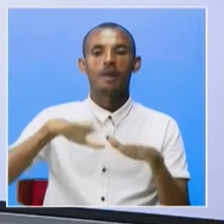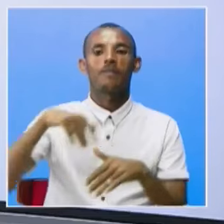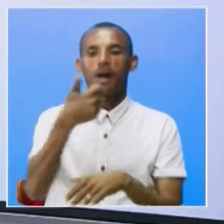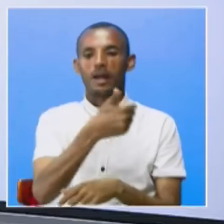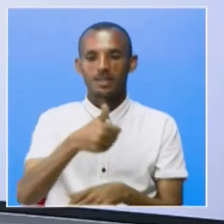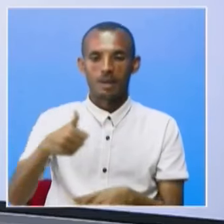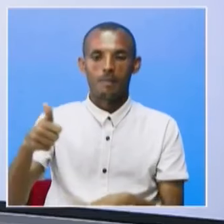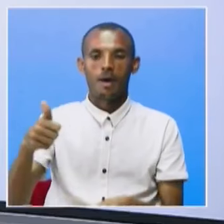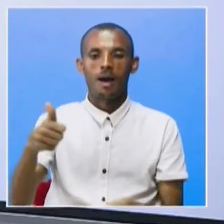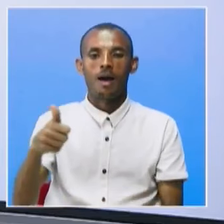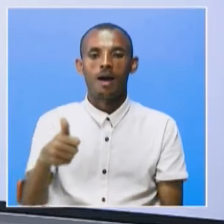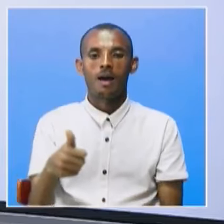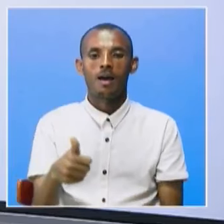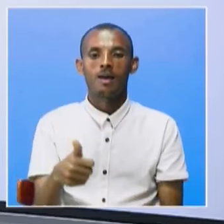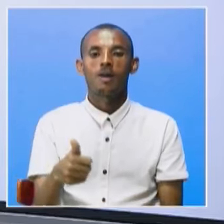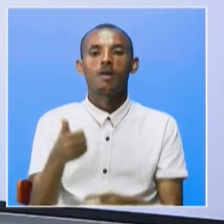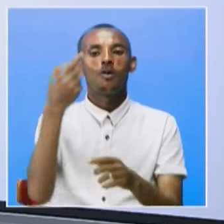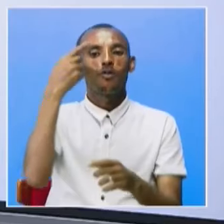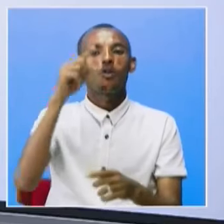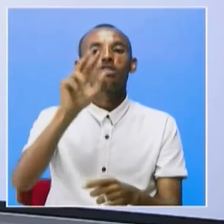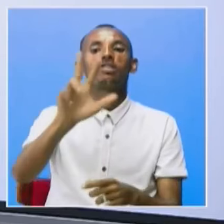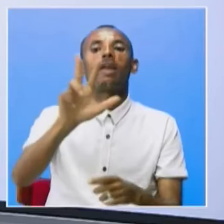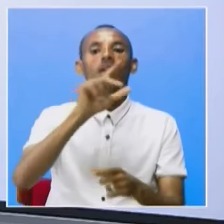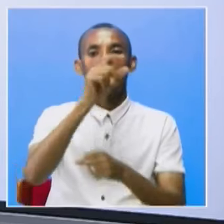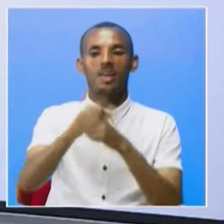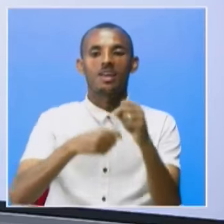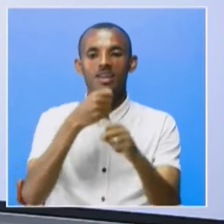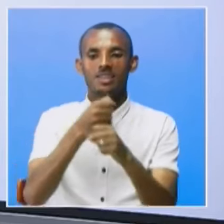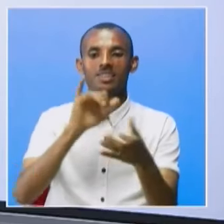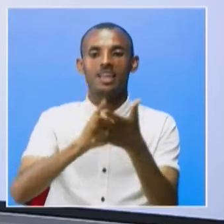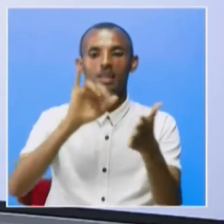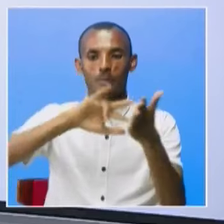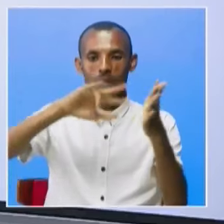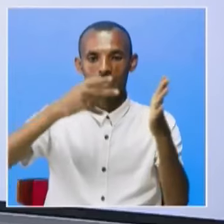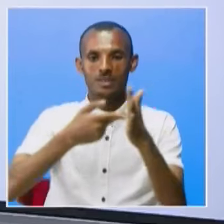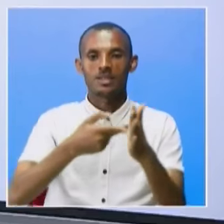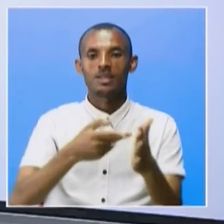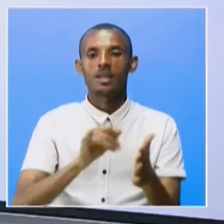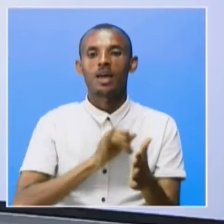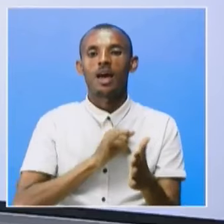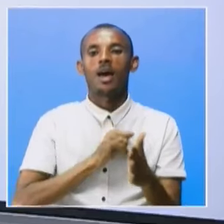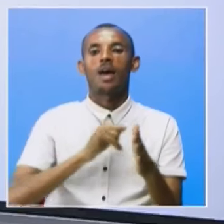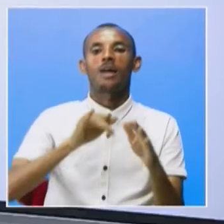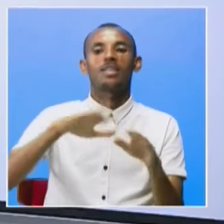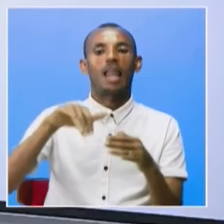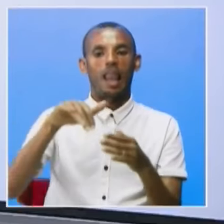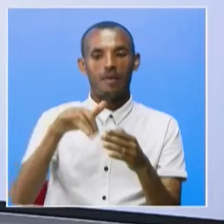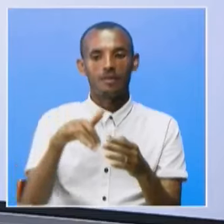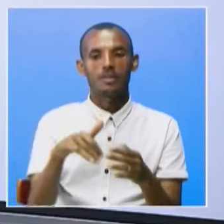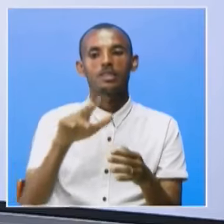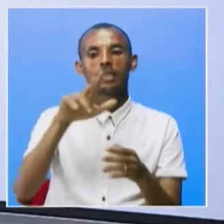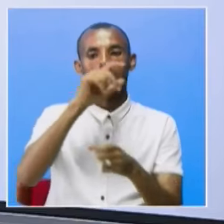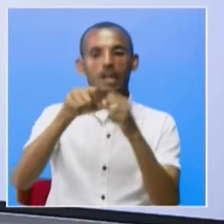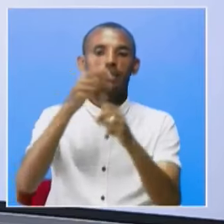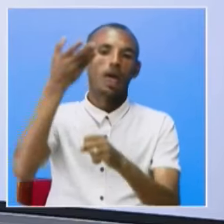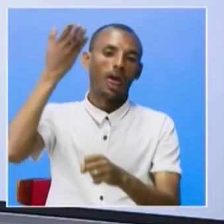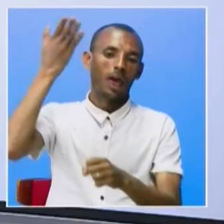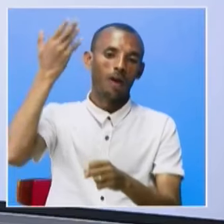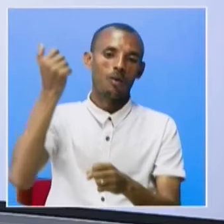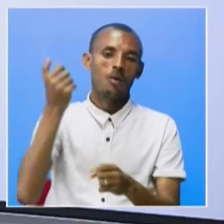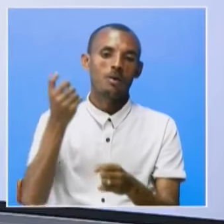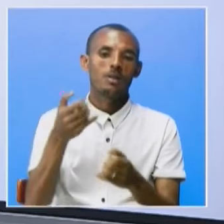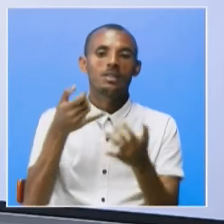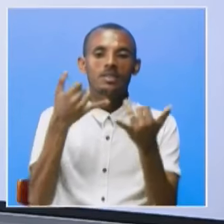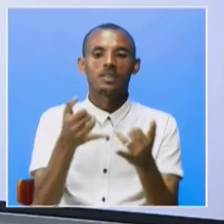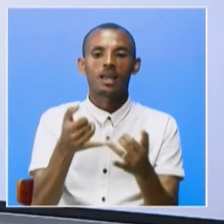Ababa, yeah, for 3 years. That means I started living in Addis Ababa 3 years ago, and still now